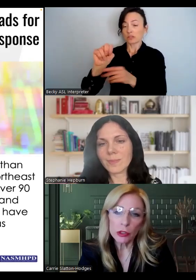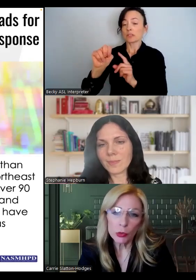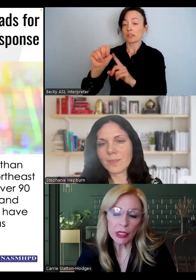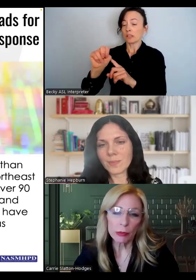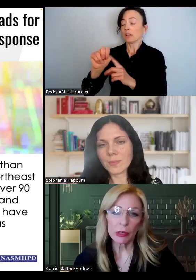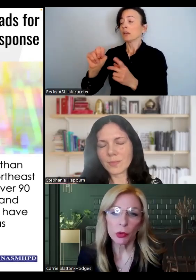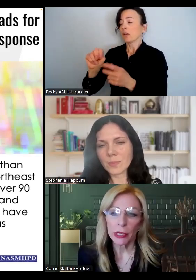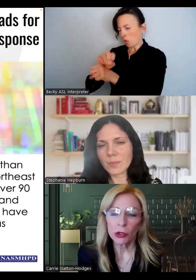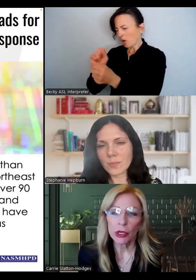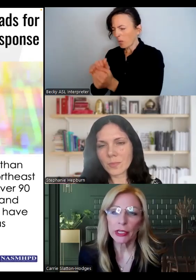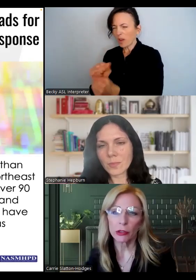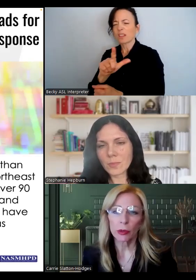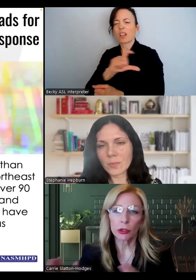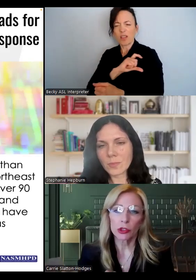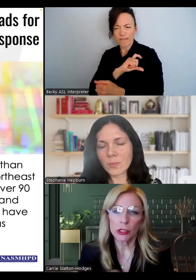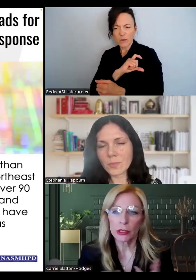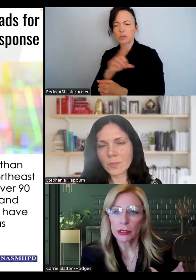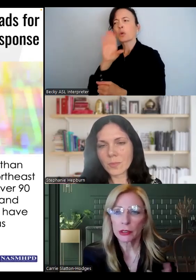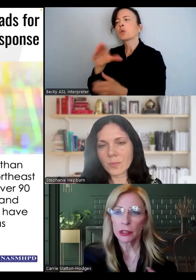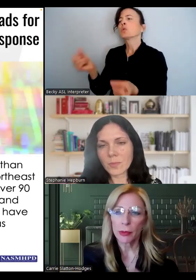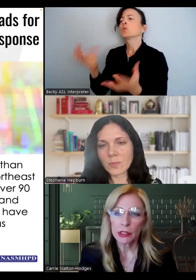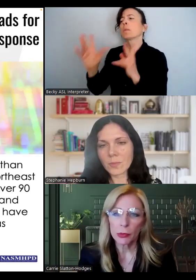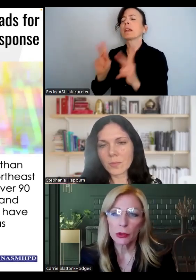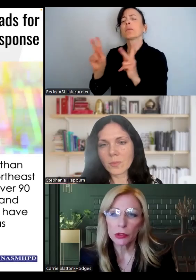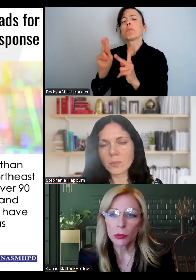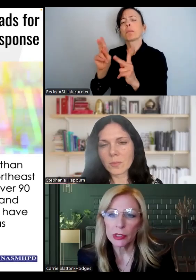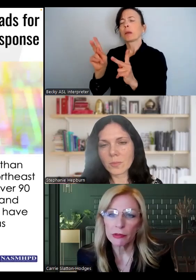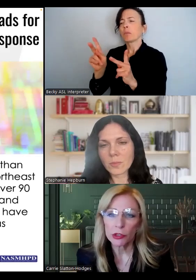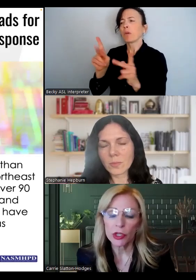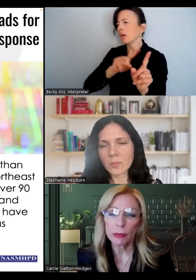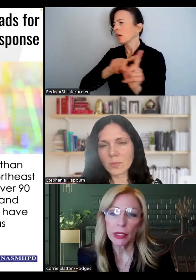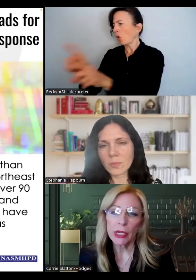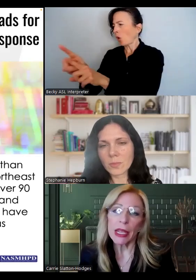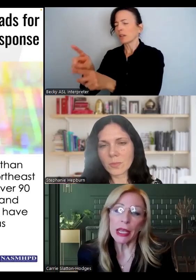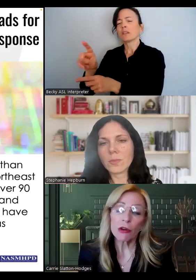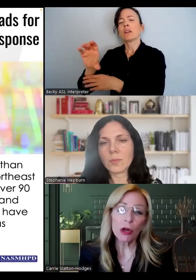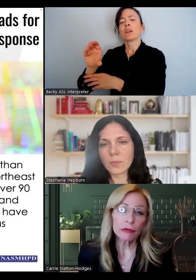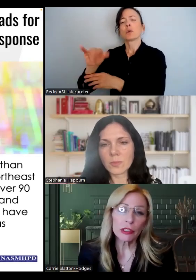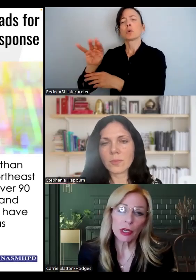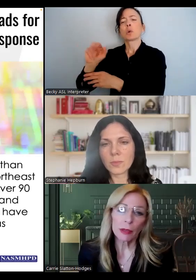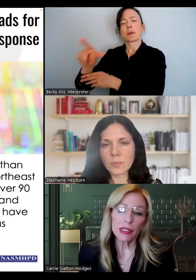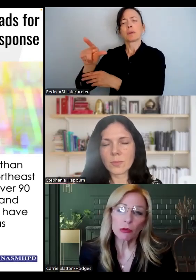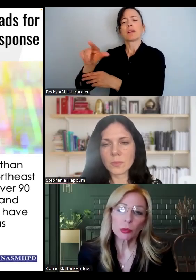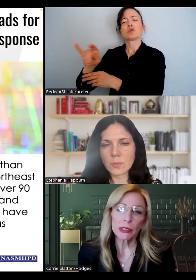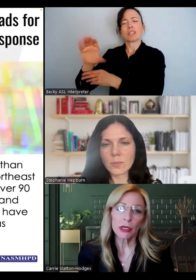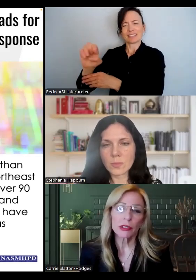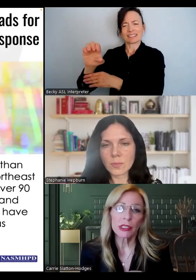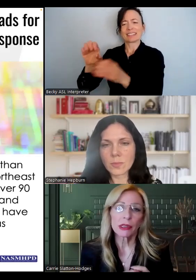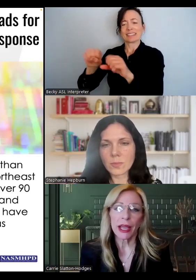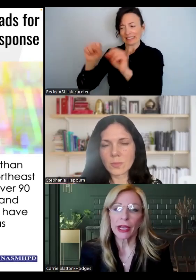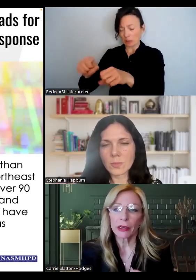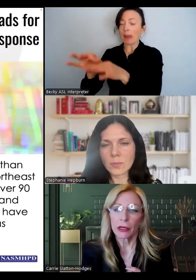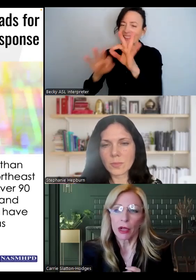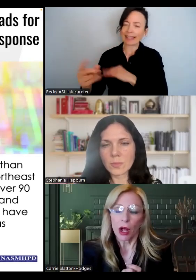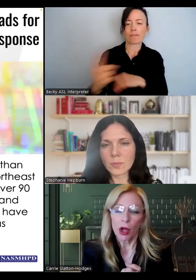there were too many people entering the criminal justice system as opposed to receiving treatment. And oftentimes that was because